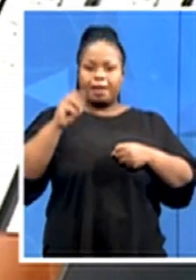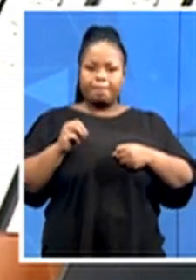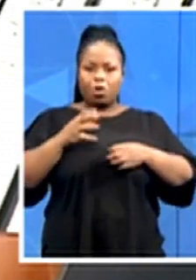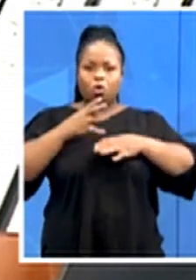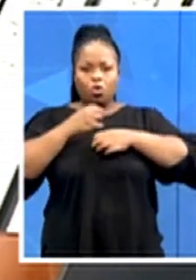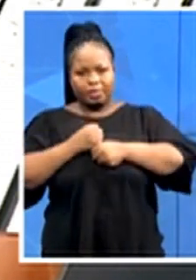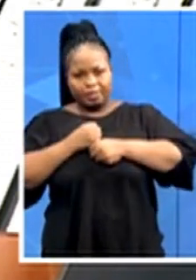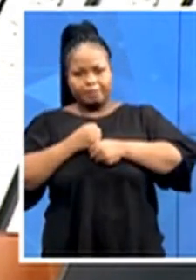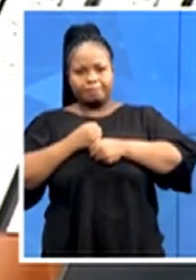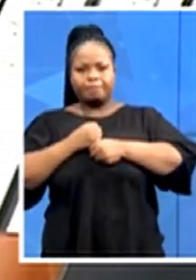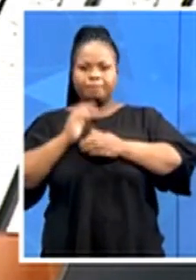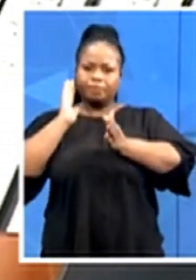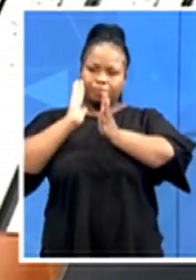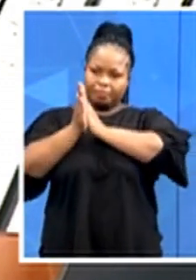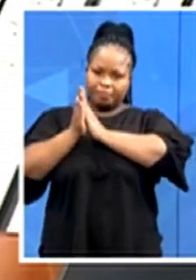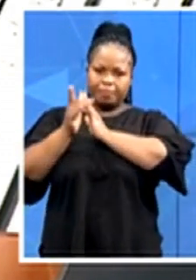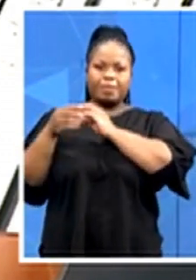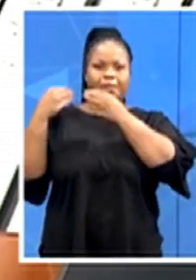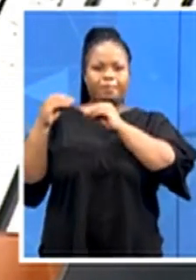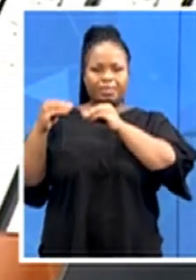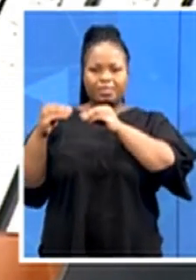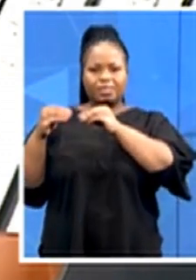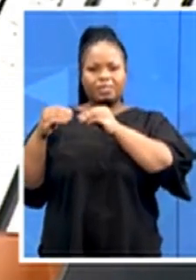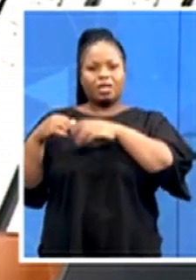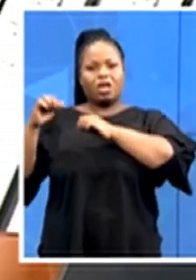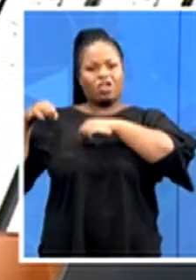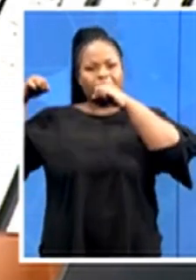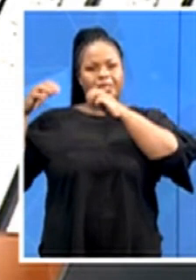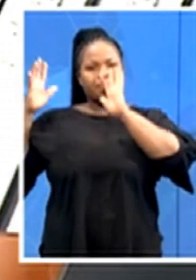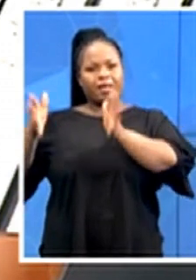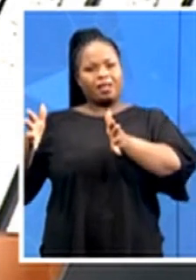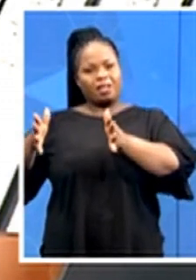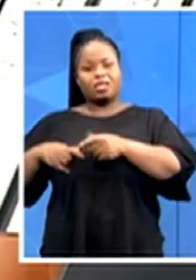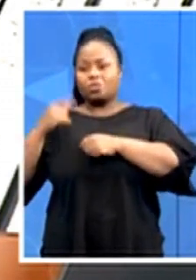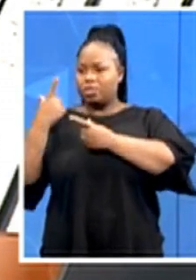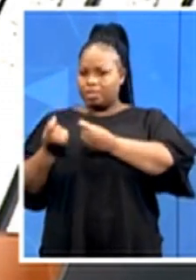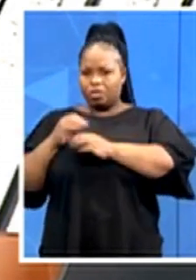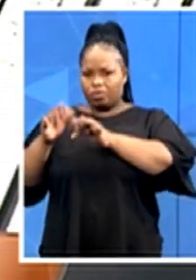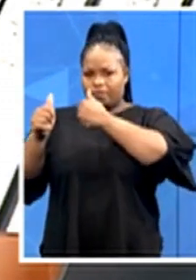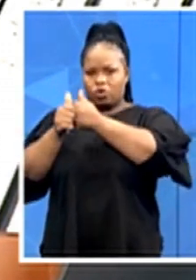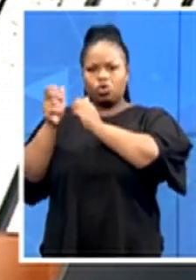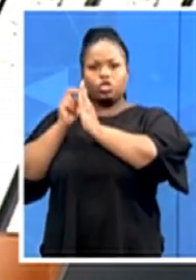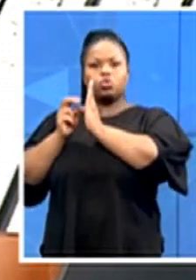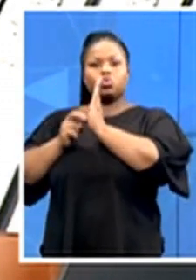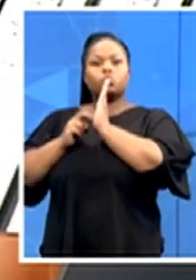commercial transaction done in accordance with the regulations of the Johannesburg Stock Exchange.